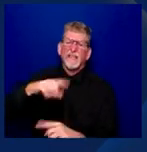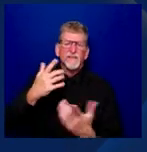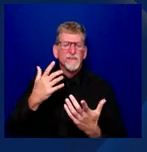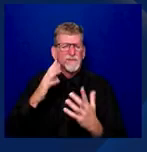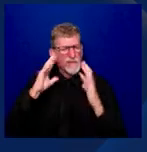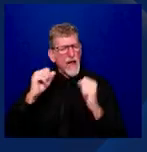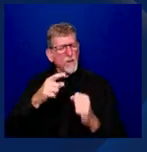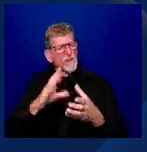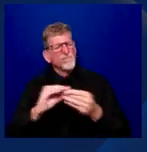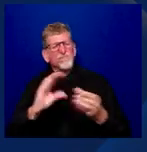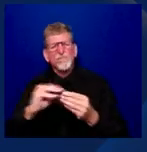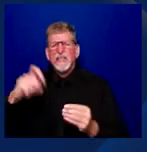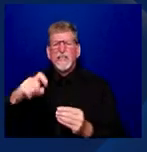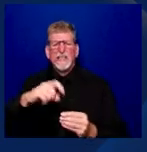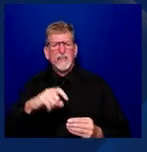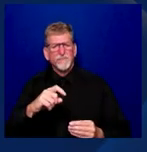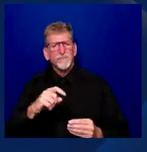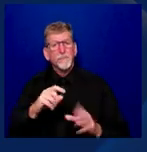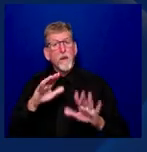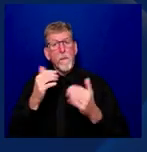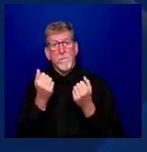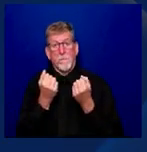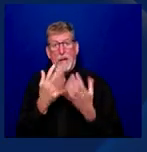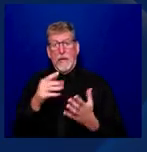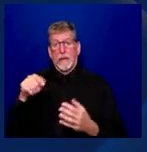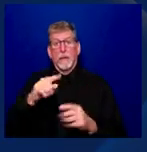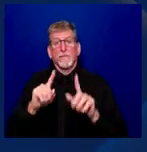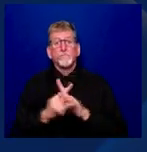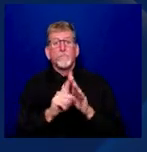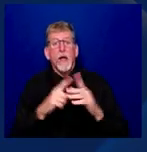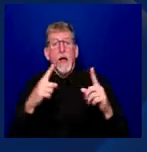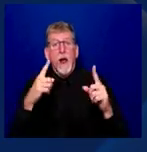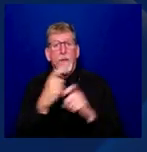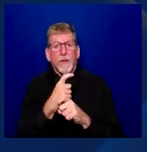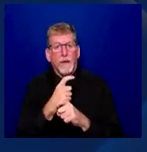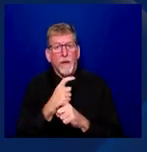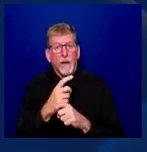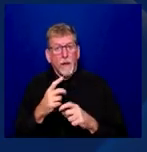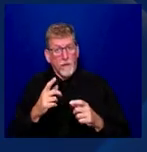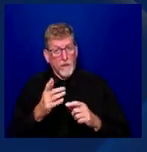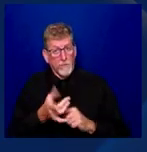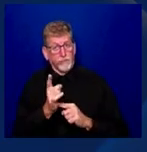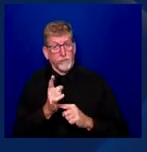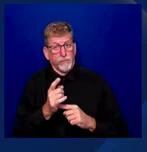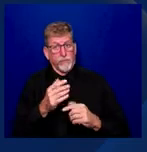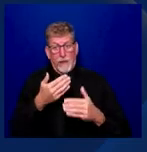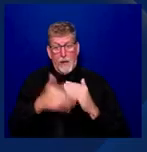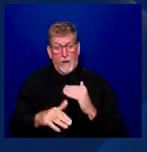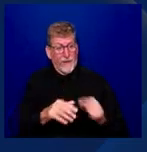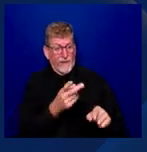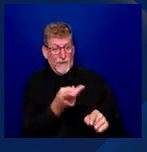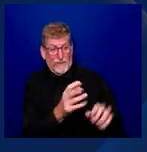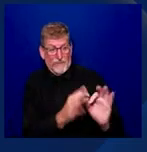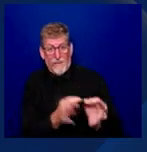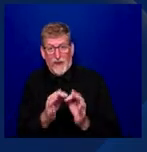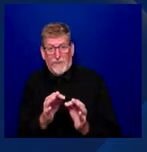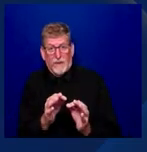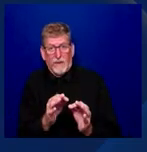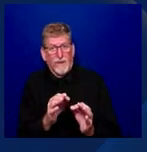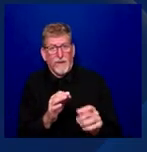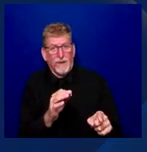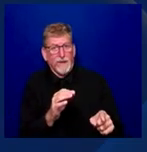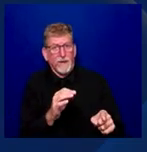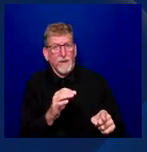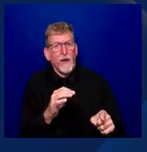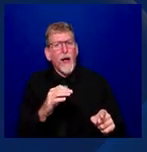lot of these complications don't occur in the immediate aftermath, as it did with the two of your spouses, but often a